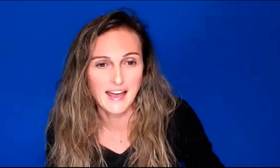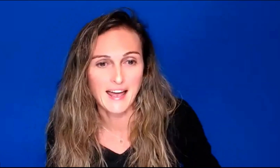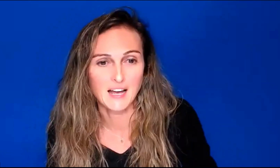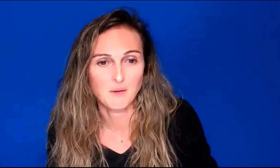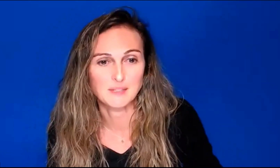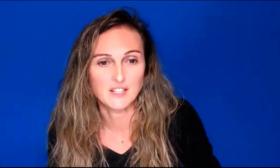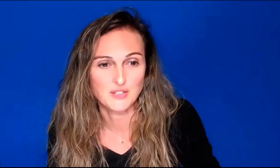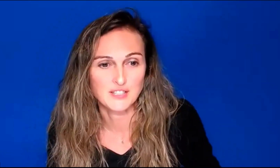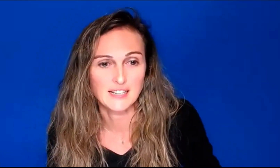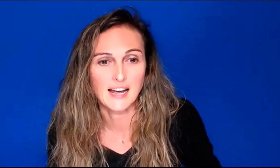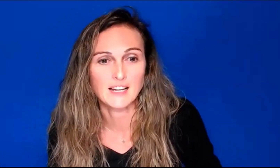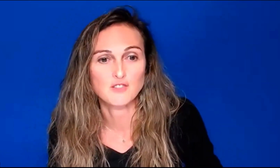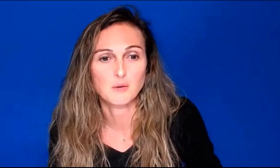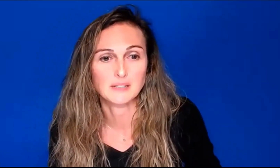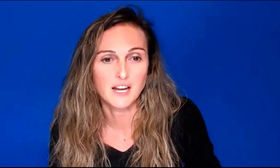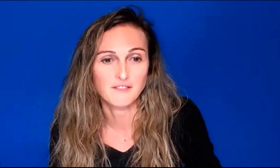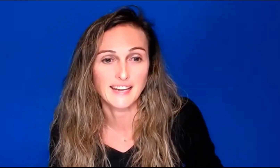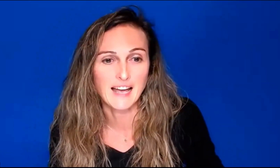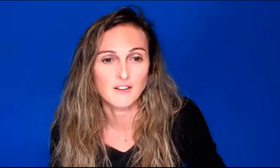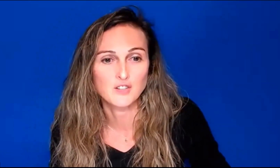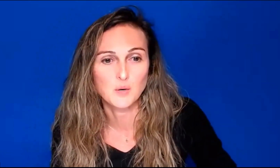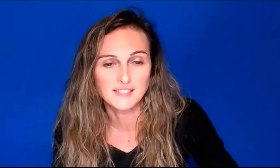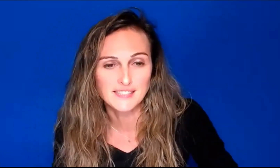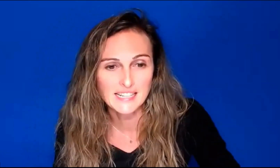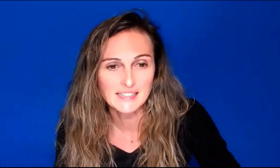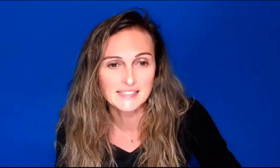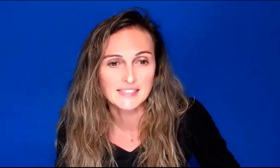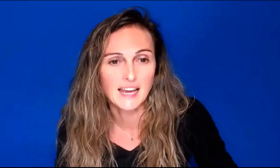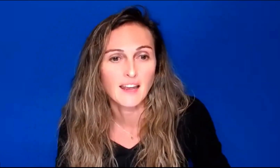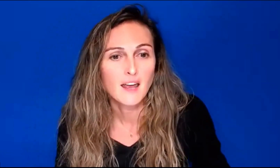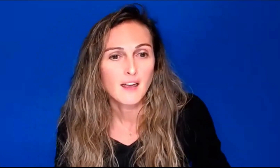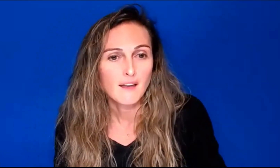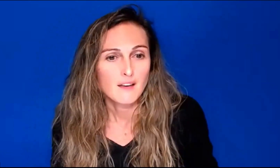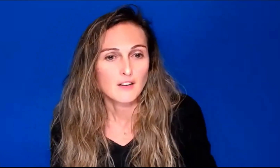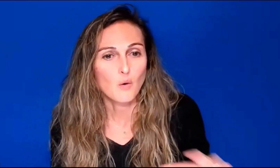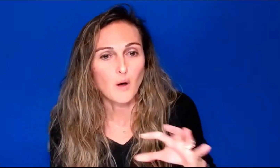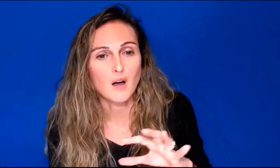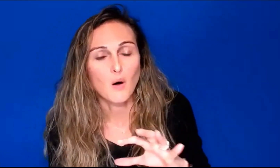lot of that. I was interested. I drew a lot of like outdoor scenes, like